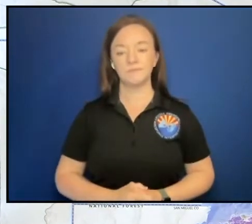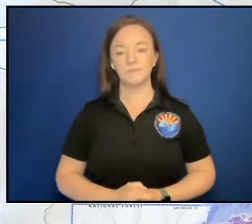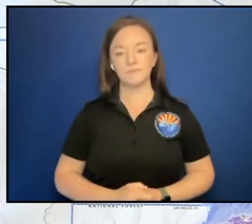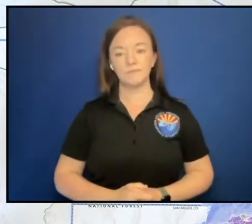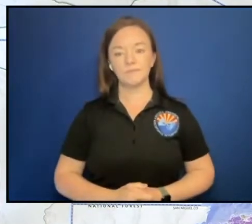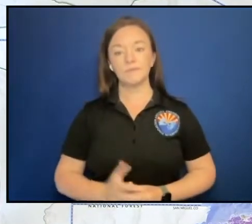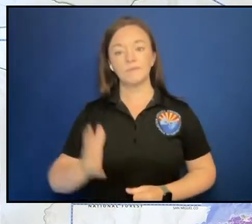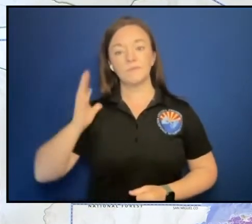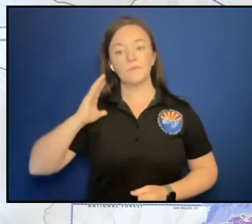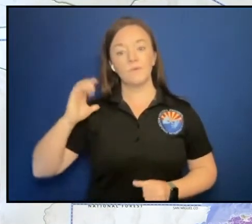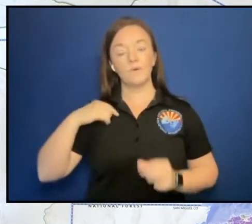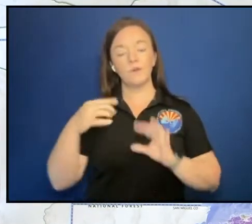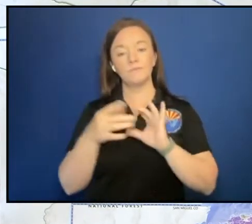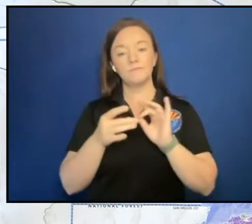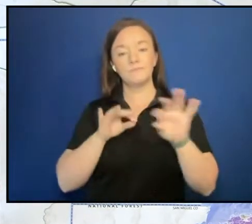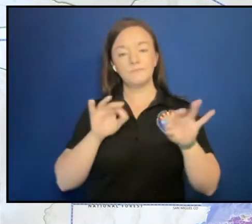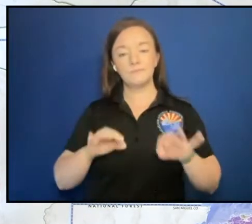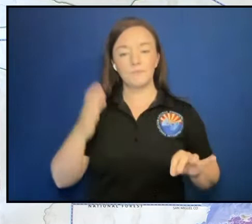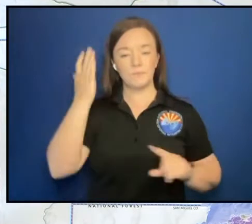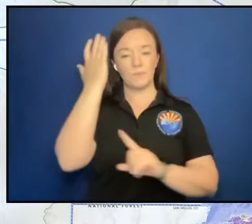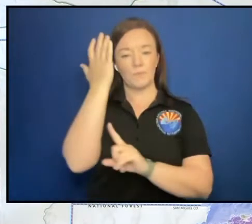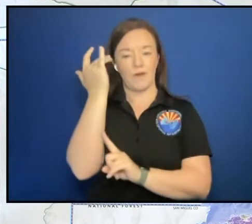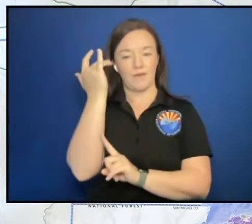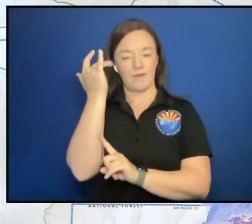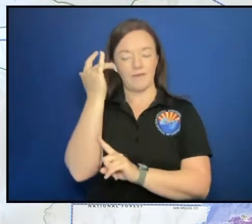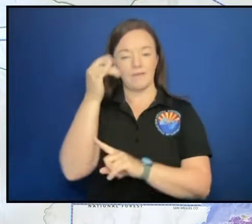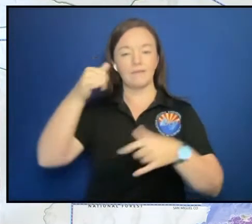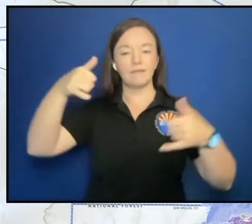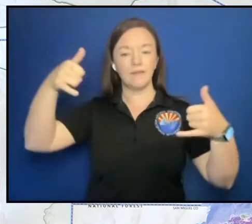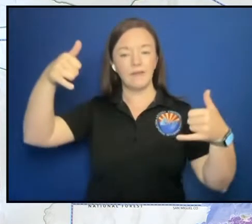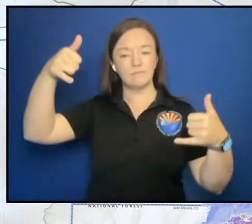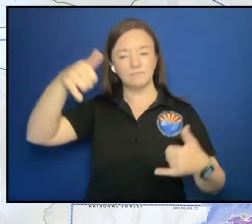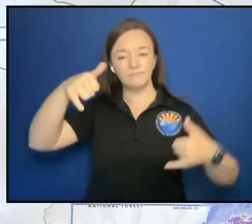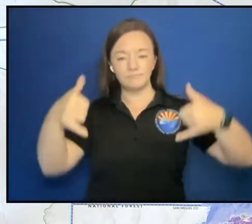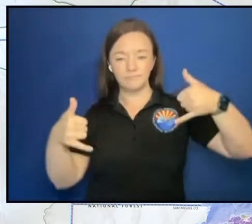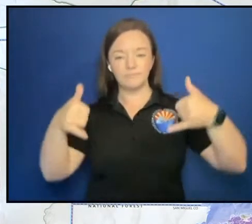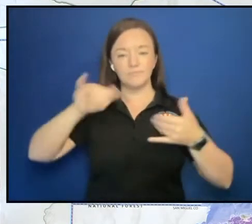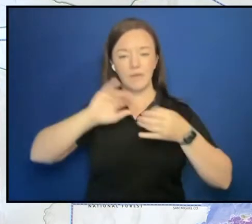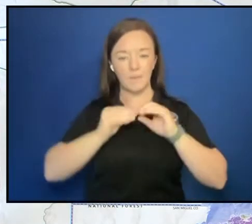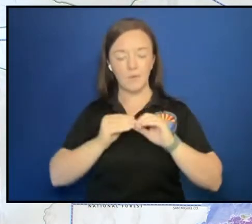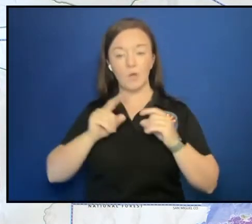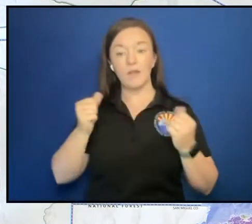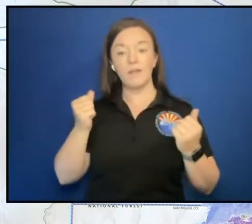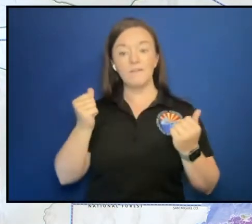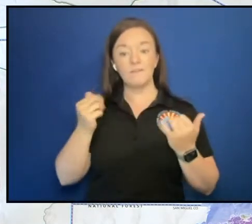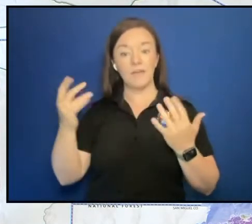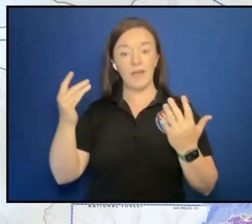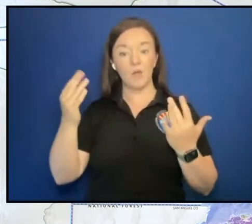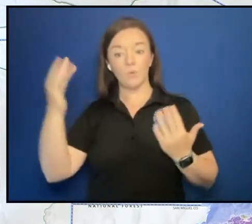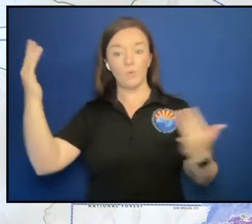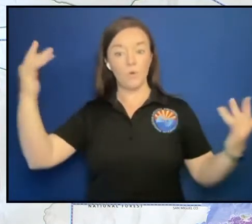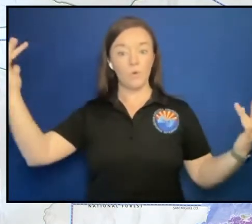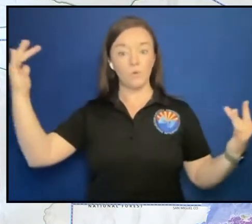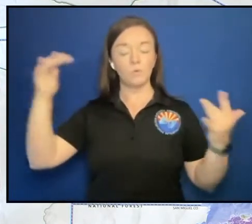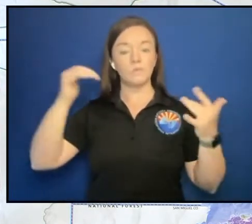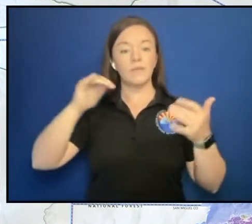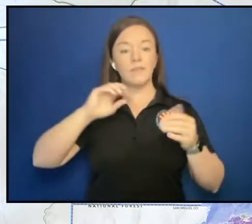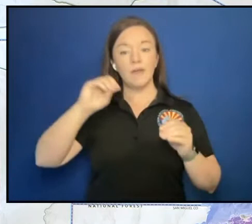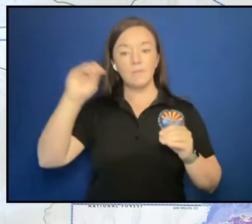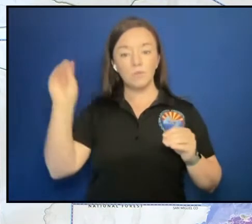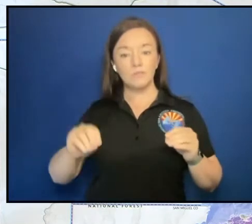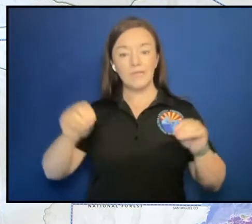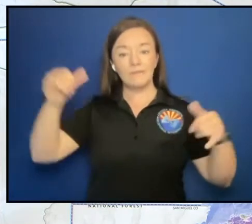about some of the reasons why the containment numbers, when the fire grows, the containment number may stay the same, but about the unburned